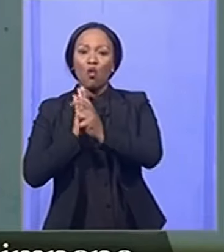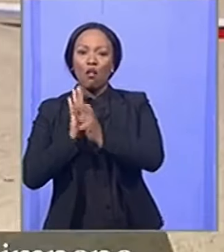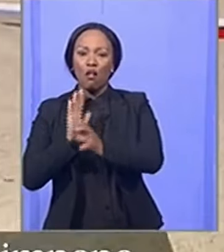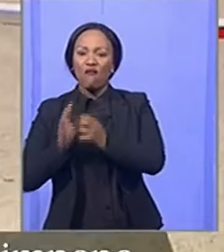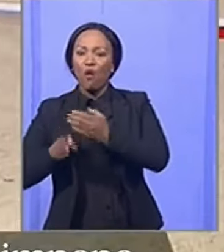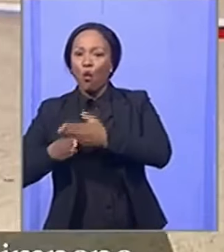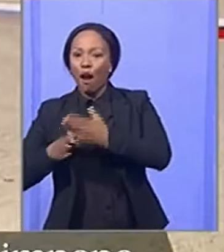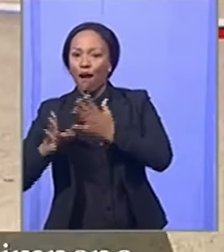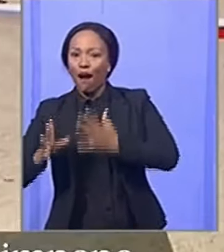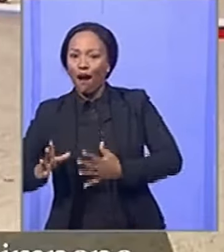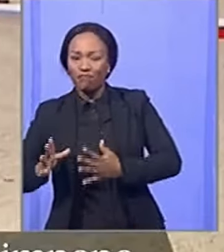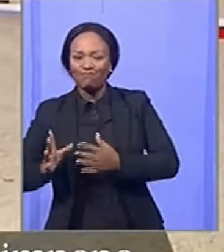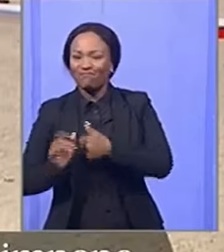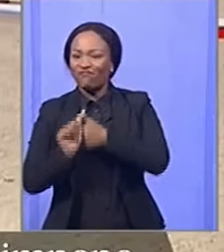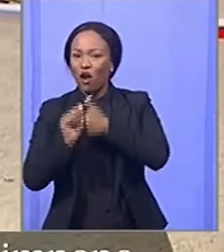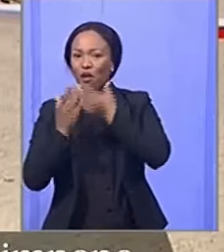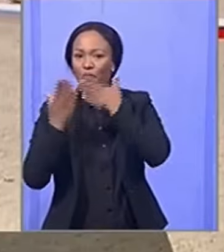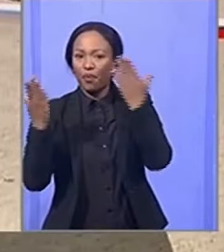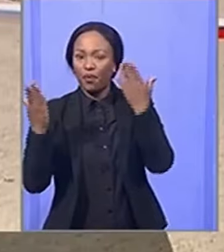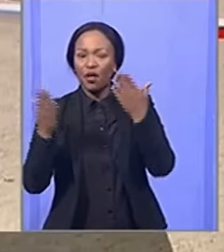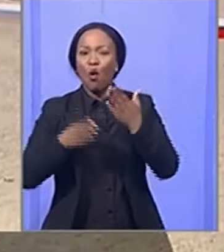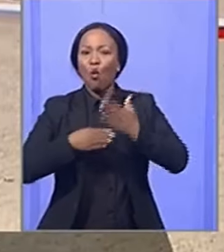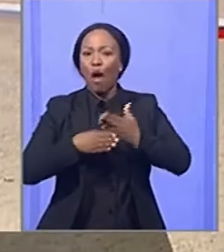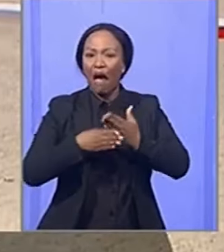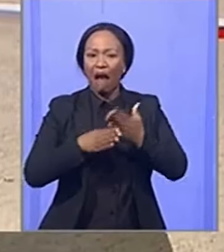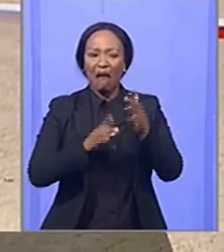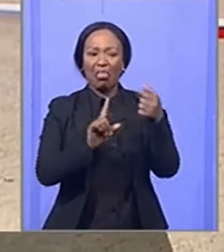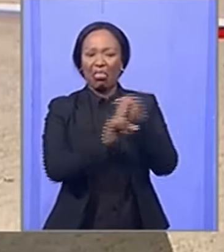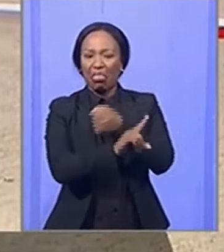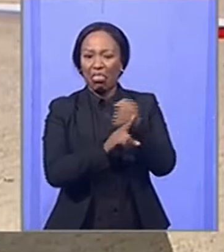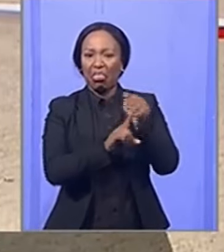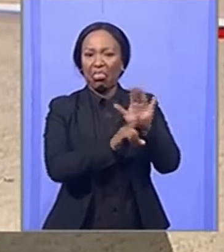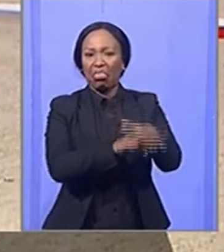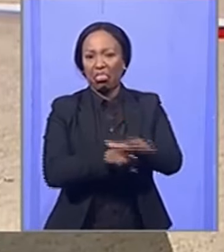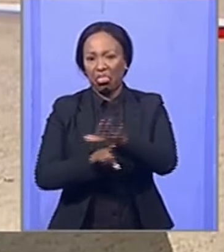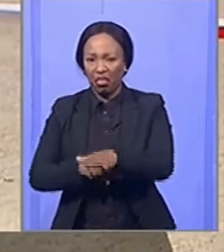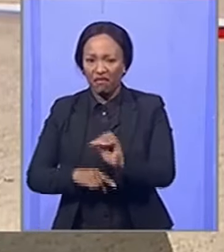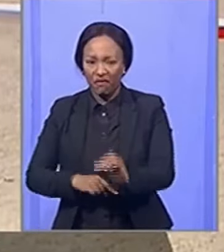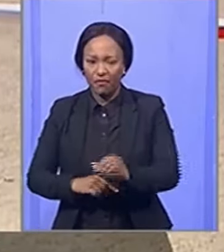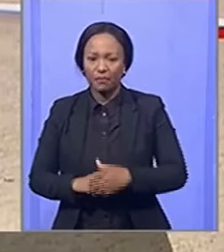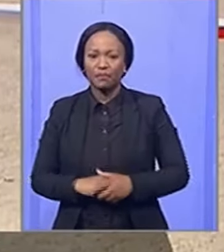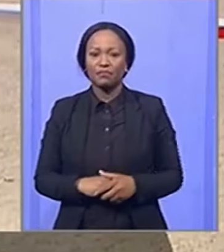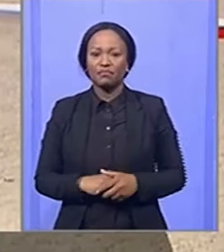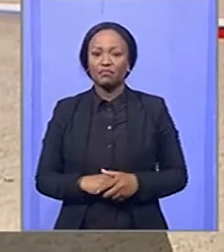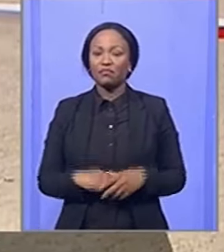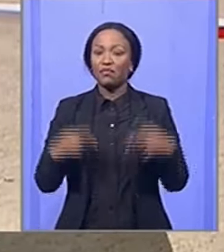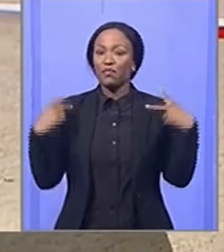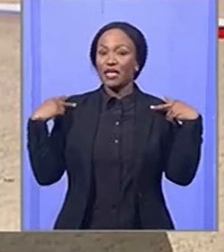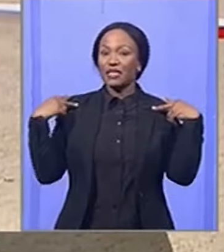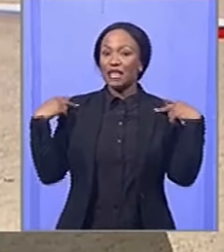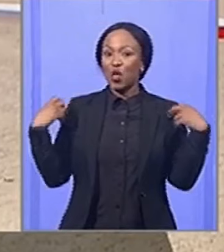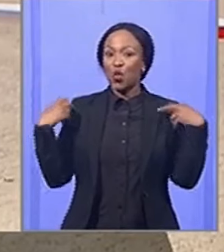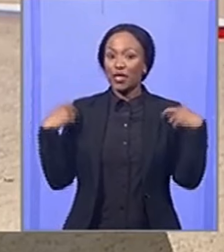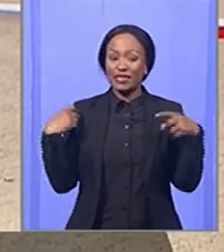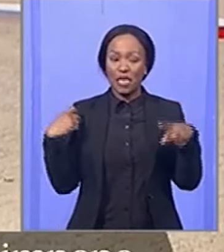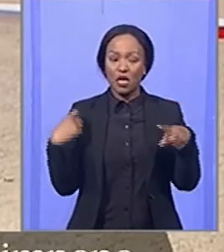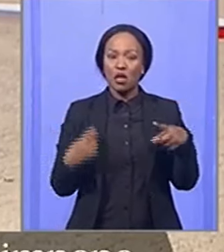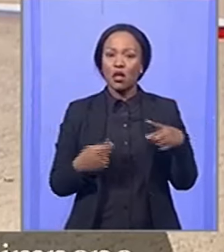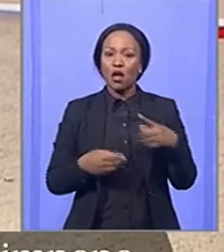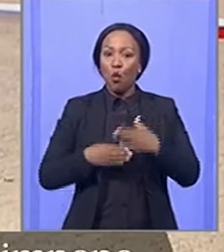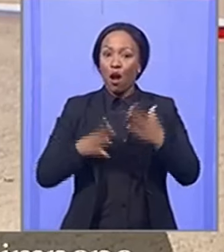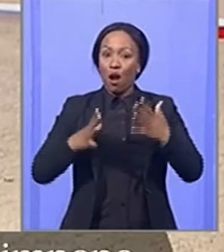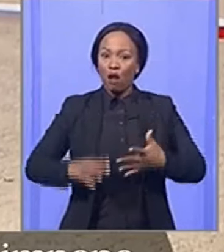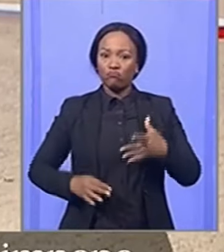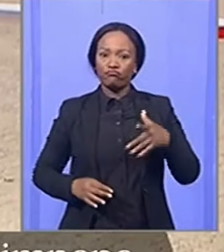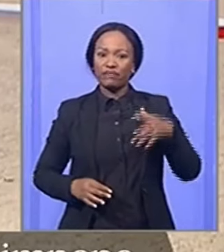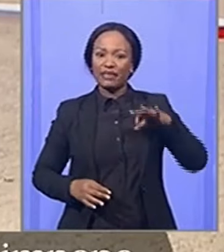bošaedi. Ga bana tshwaro e botse le ma-security le ditlhotlho, ga ba patela batho ka nako, ga ba patela batho go ya